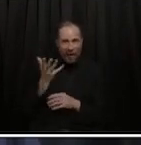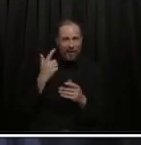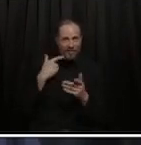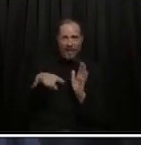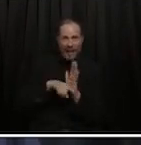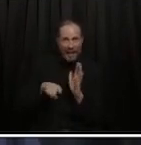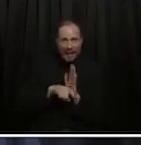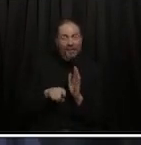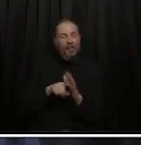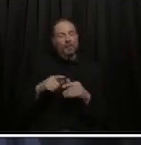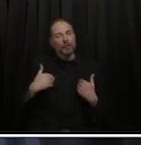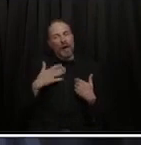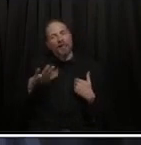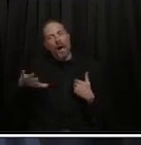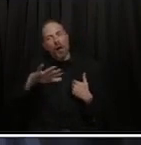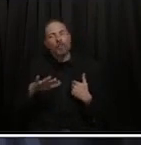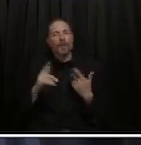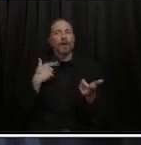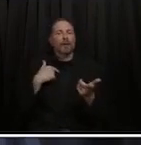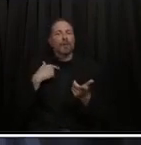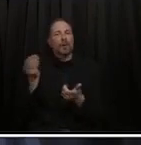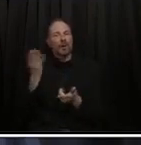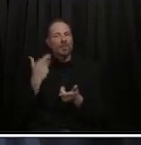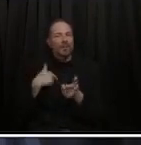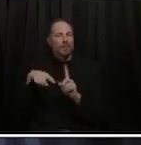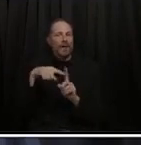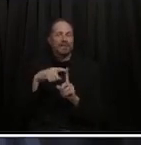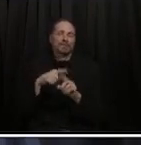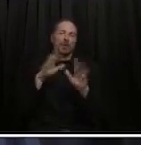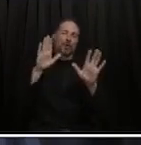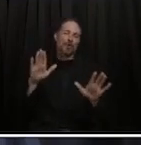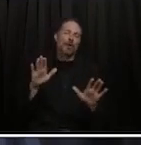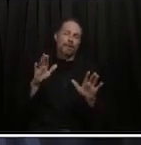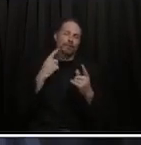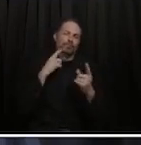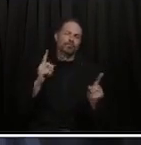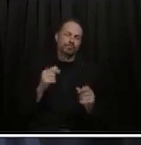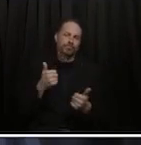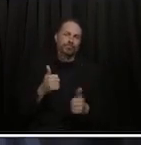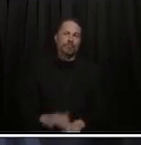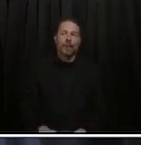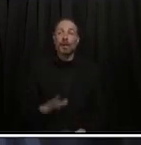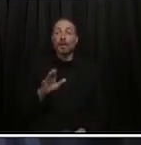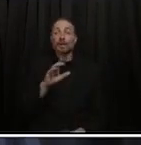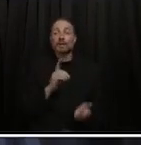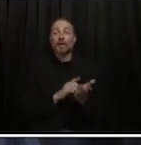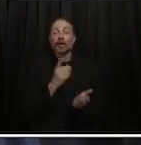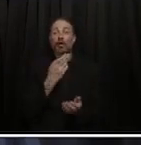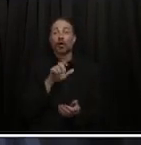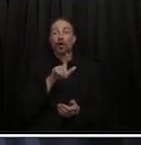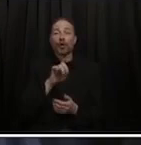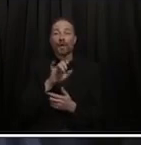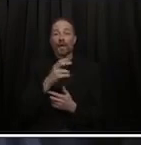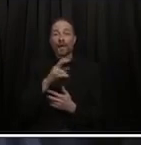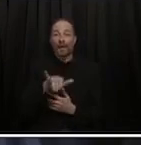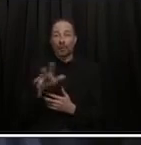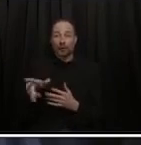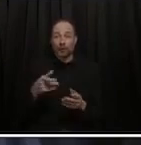to have that out there is a very important step. Dr. Hurley, do you want to address that one as well as the other one he addressed to you? Would be great.